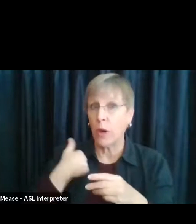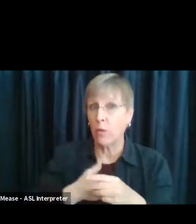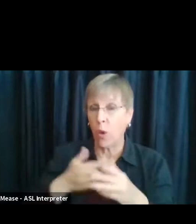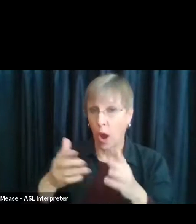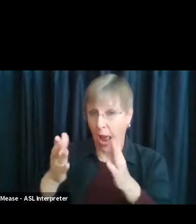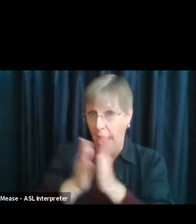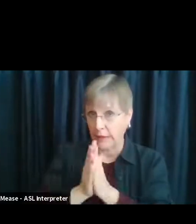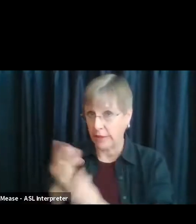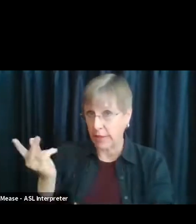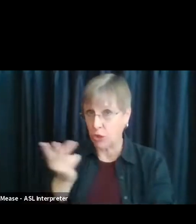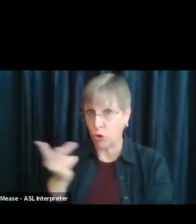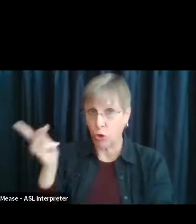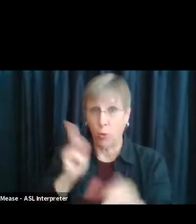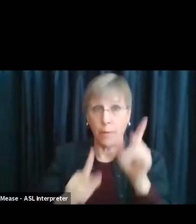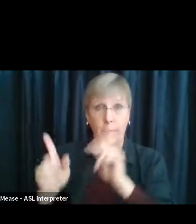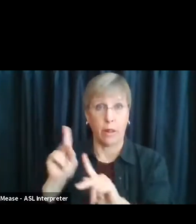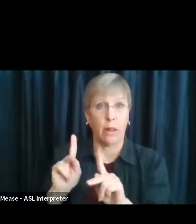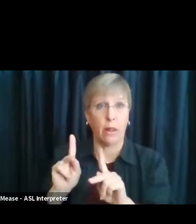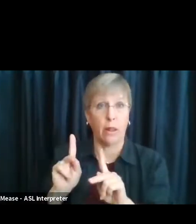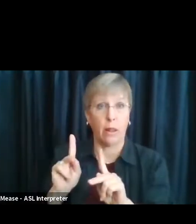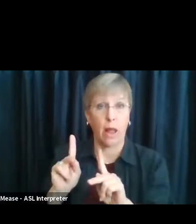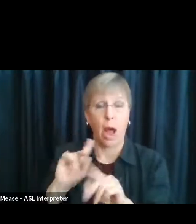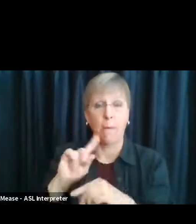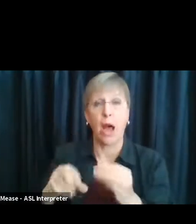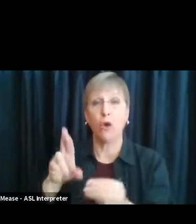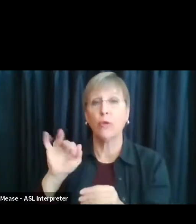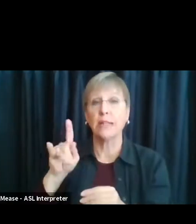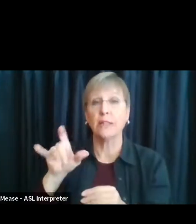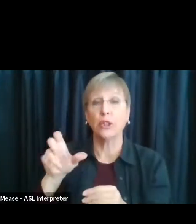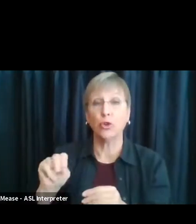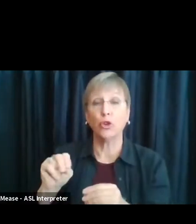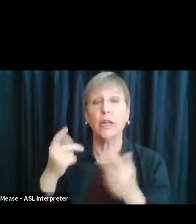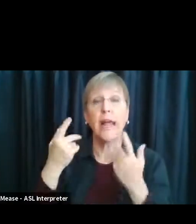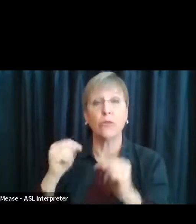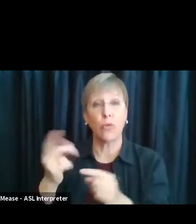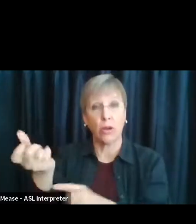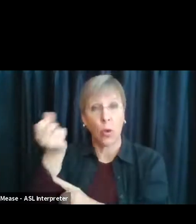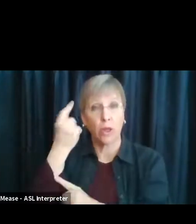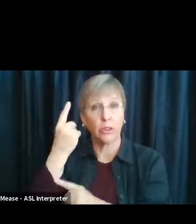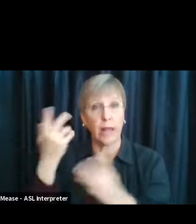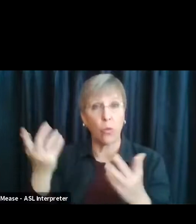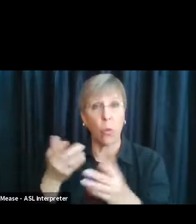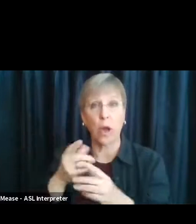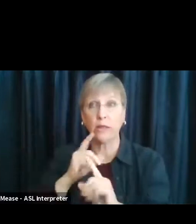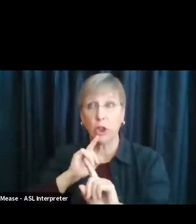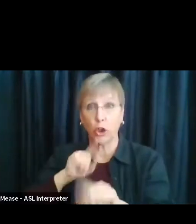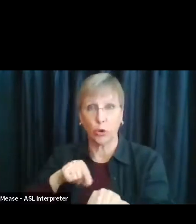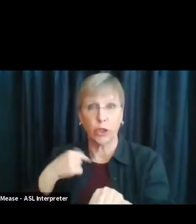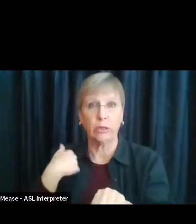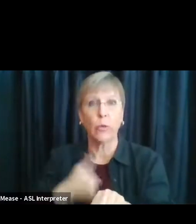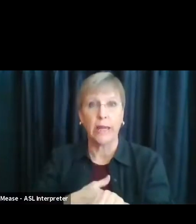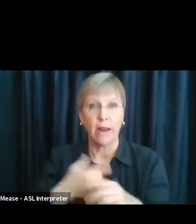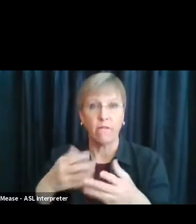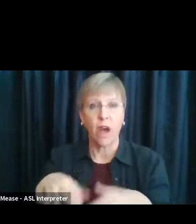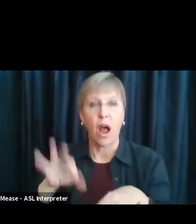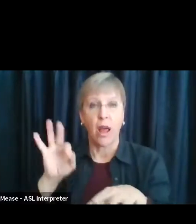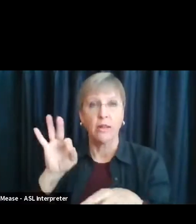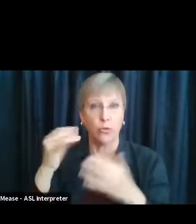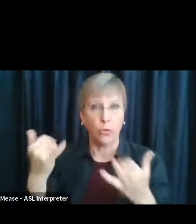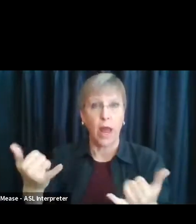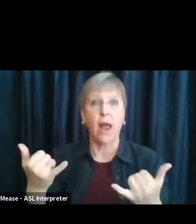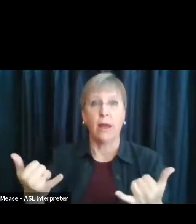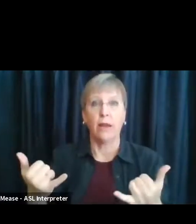ask them a mission about restitution and try to understand what solutions we can find today